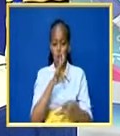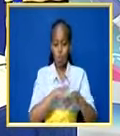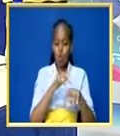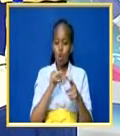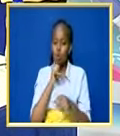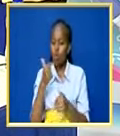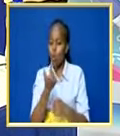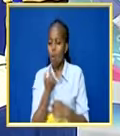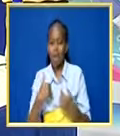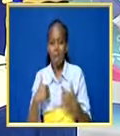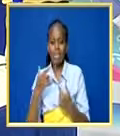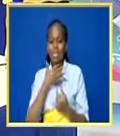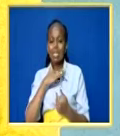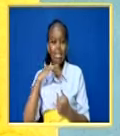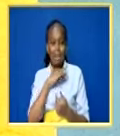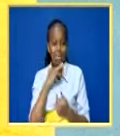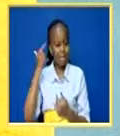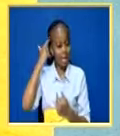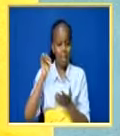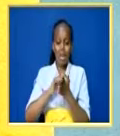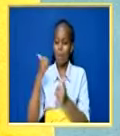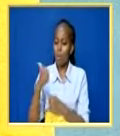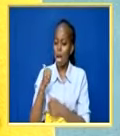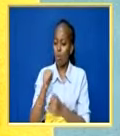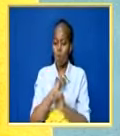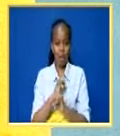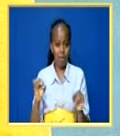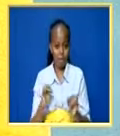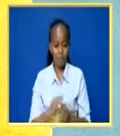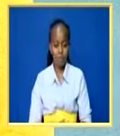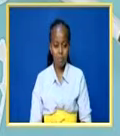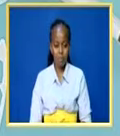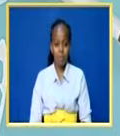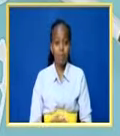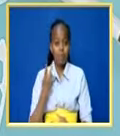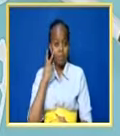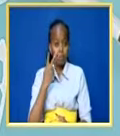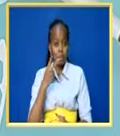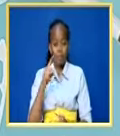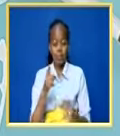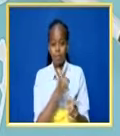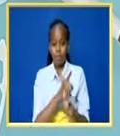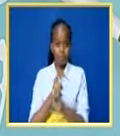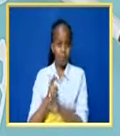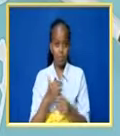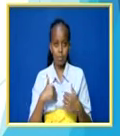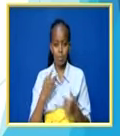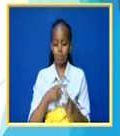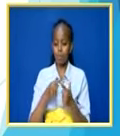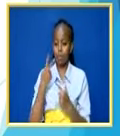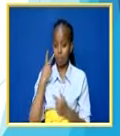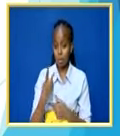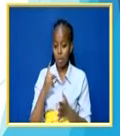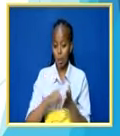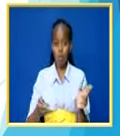not just having dirty hair that you have never really washed. That is unkept, yeah. Like the name. Mm. Let's look at this video here and see.